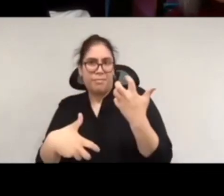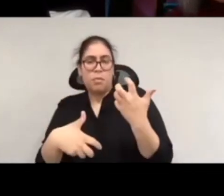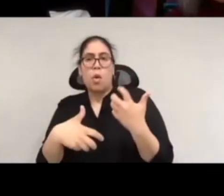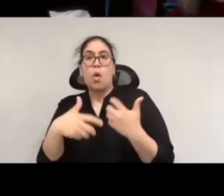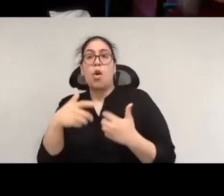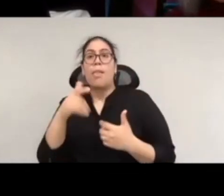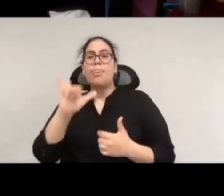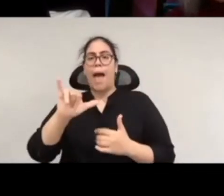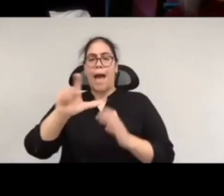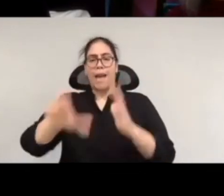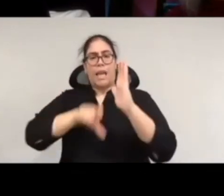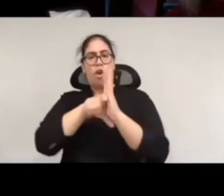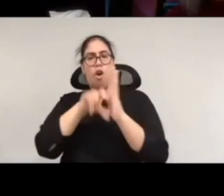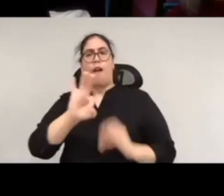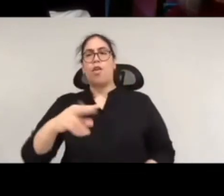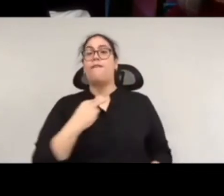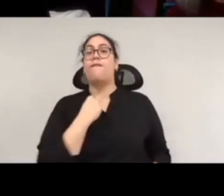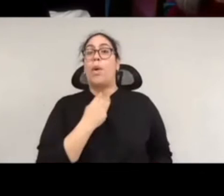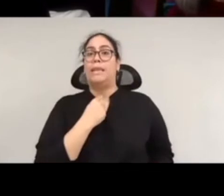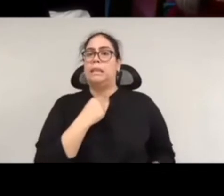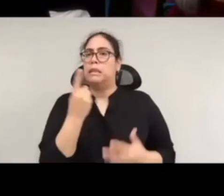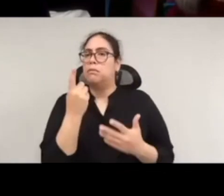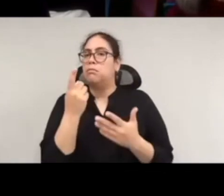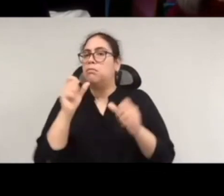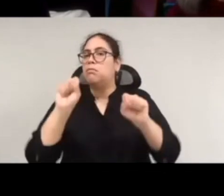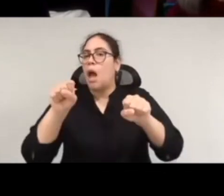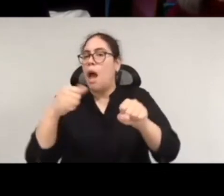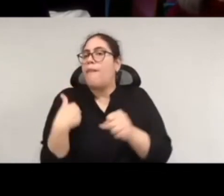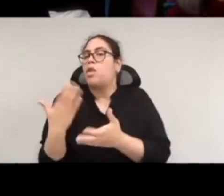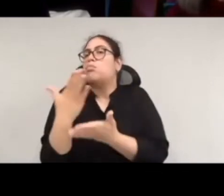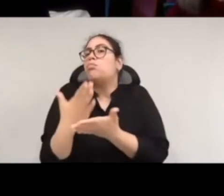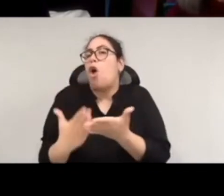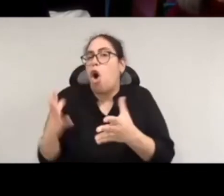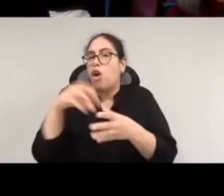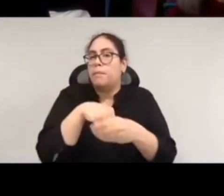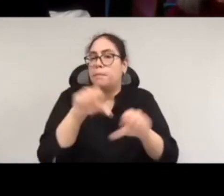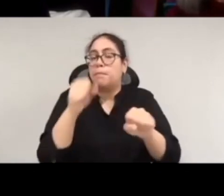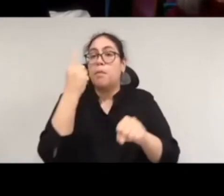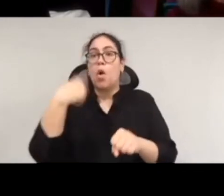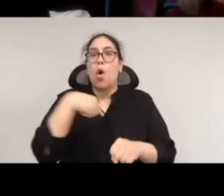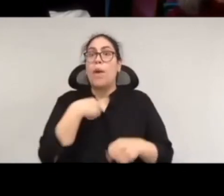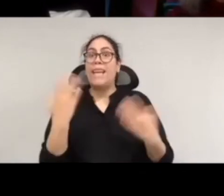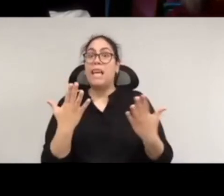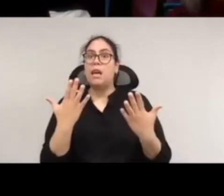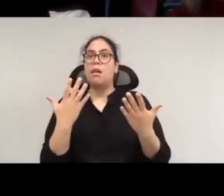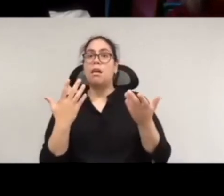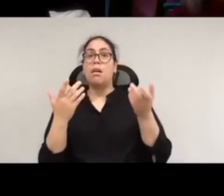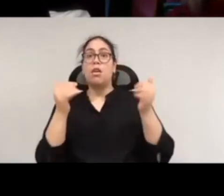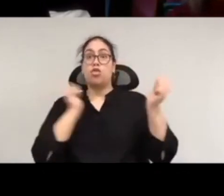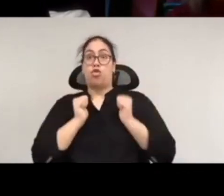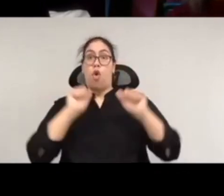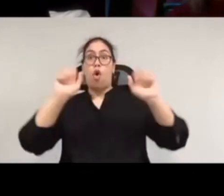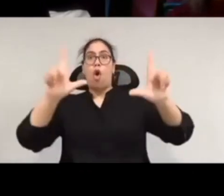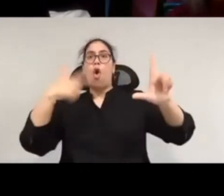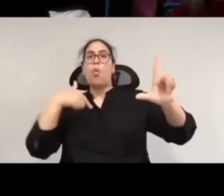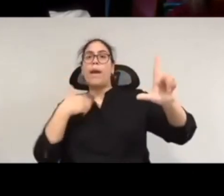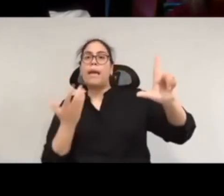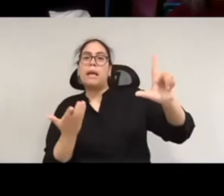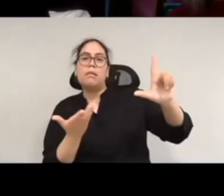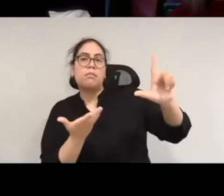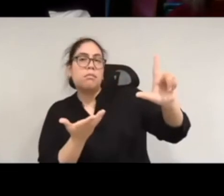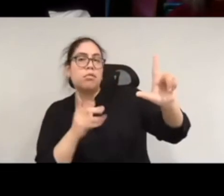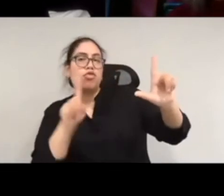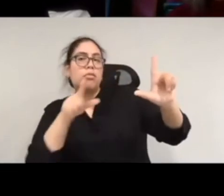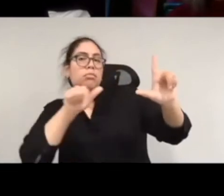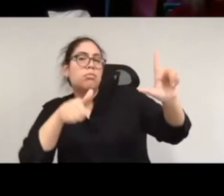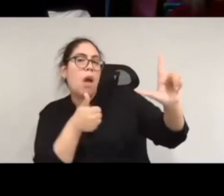But ultimately, we are here to sort of be the backdrop of everything else. We are here